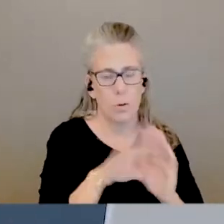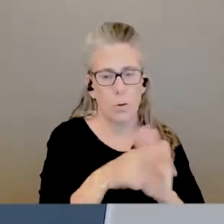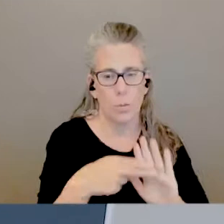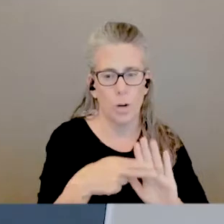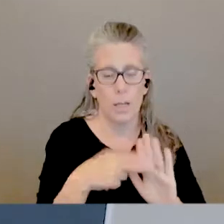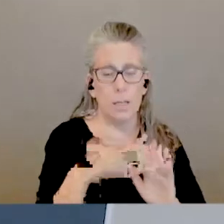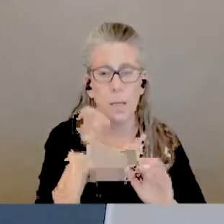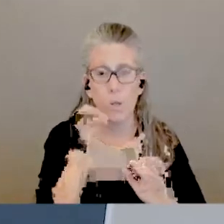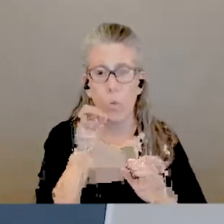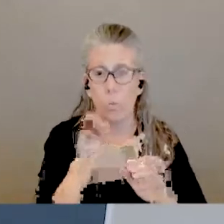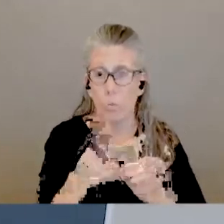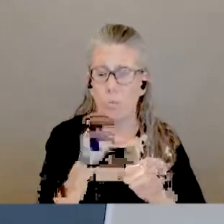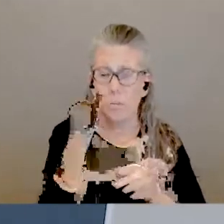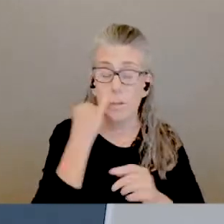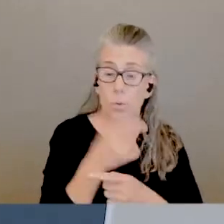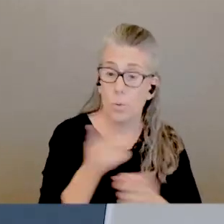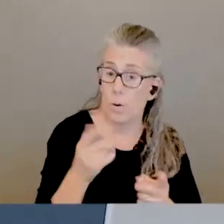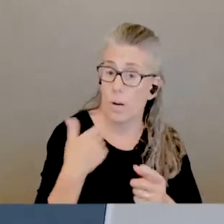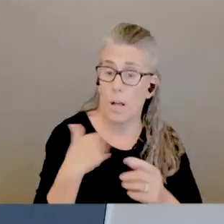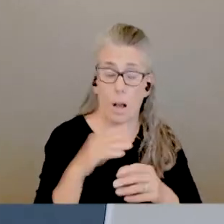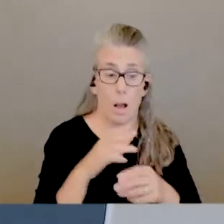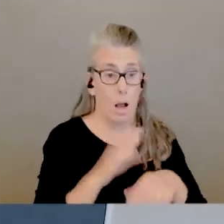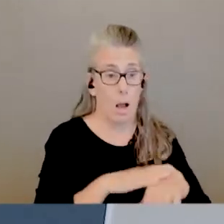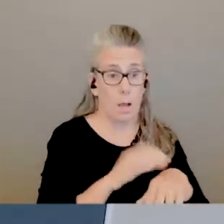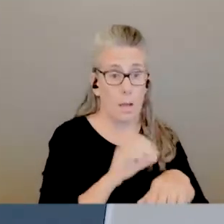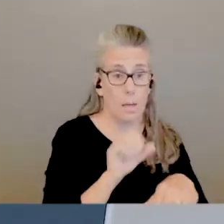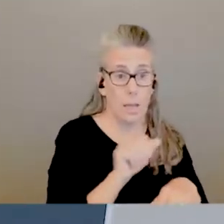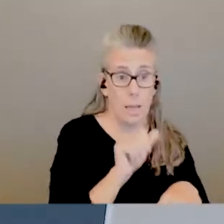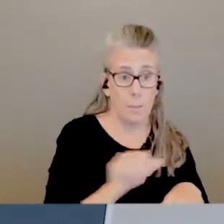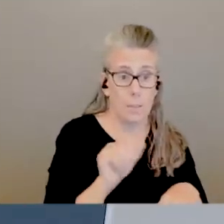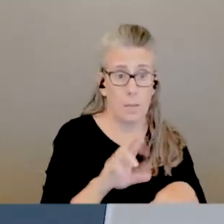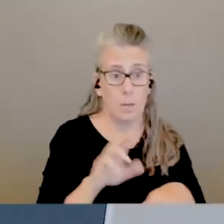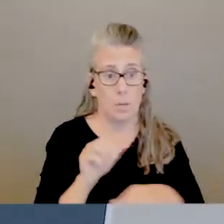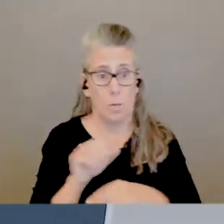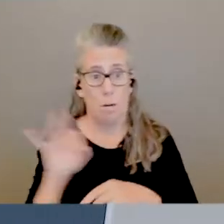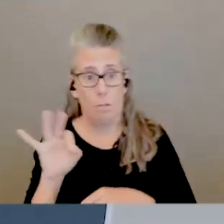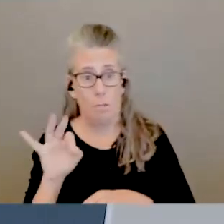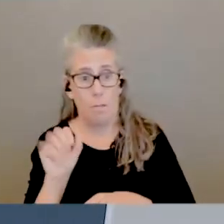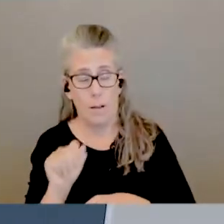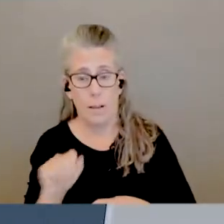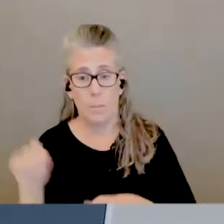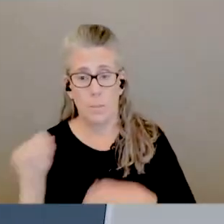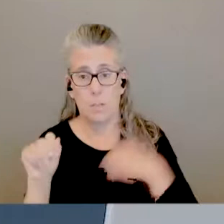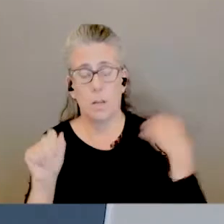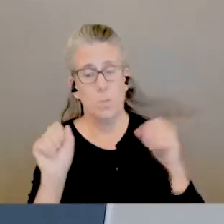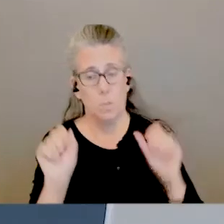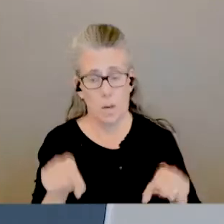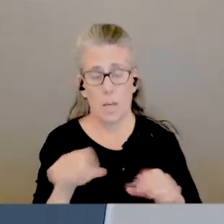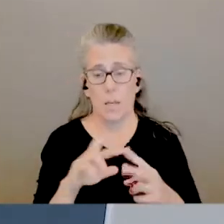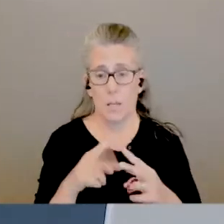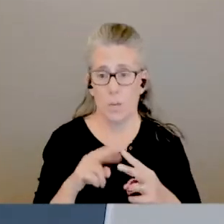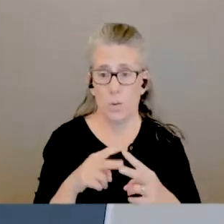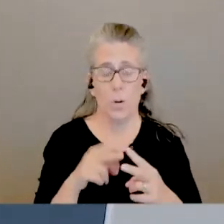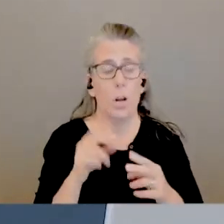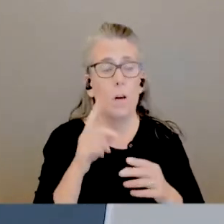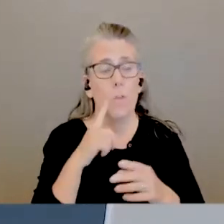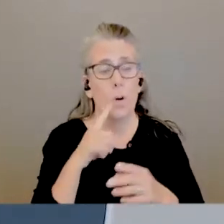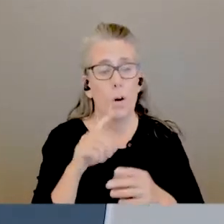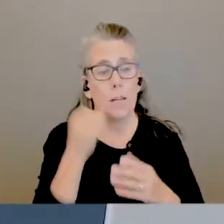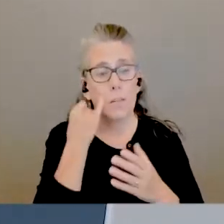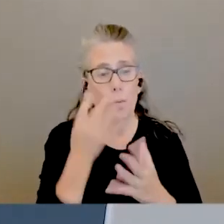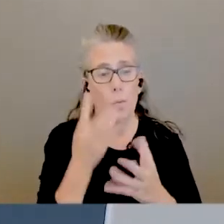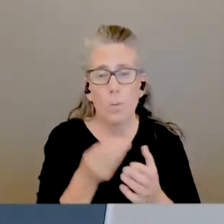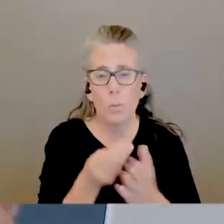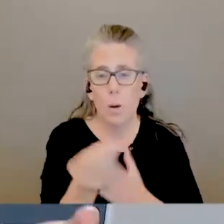could use sponsored display as well. We also have programmatic buying through Amazon demand-side demand-side platform,